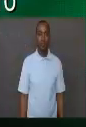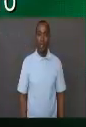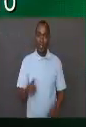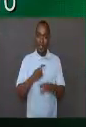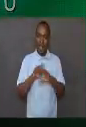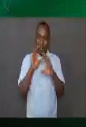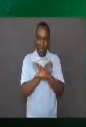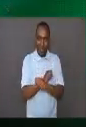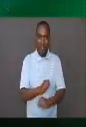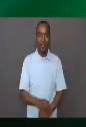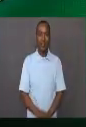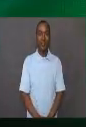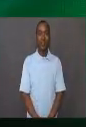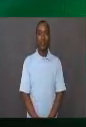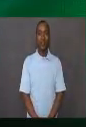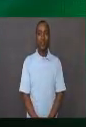Time's up.